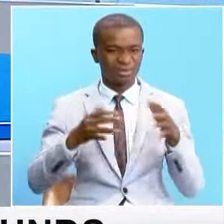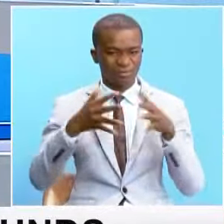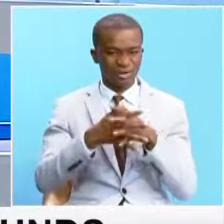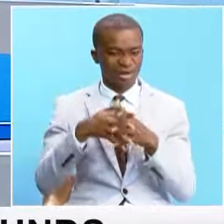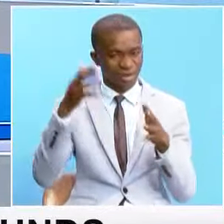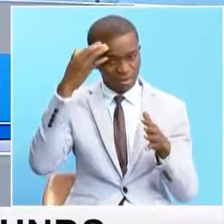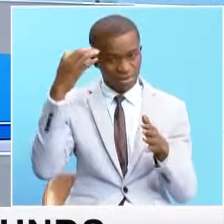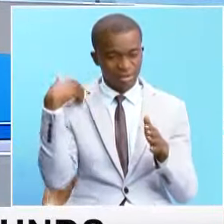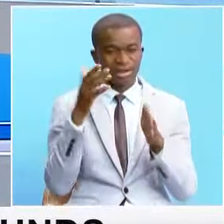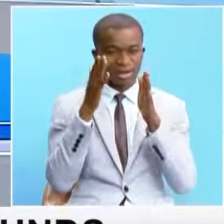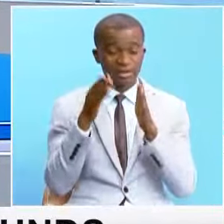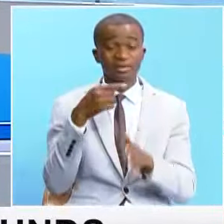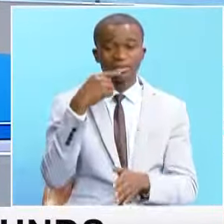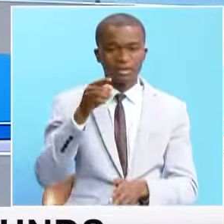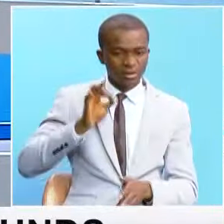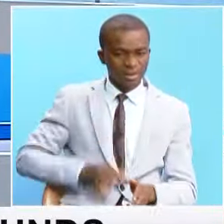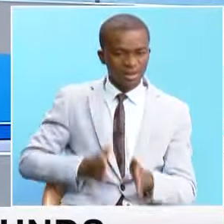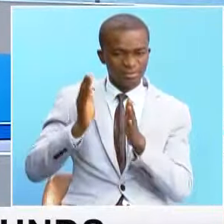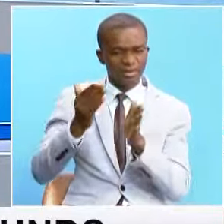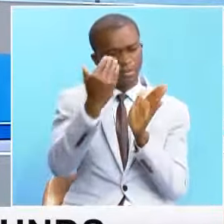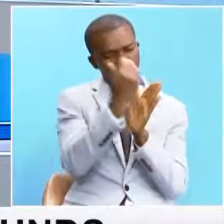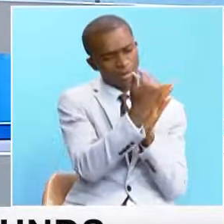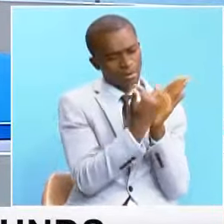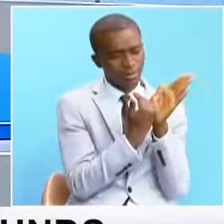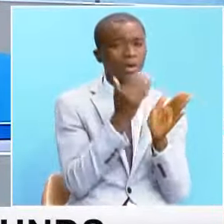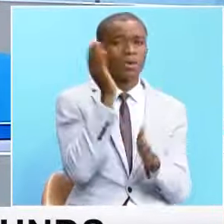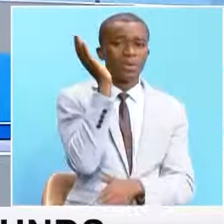have been listed to receive the money up to